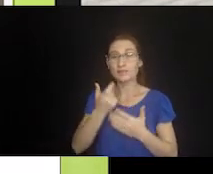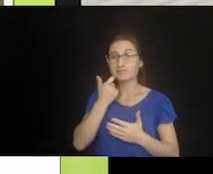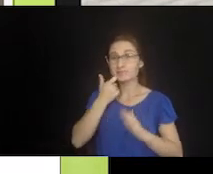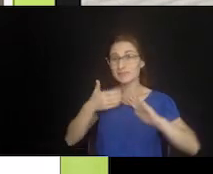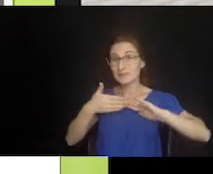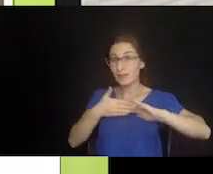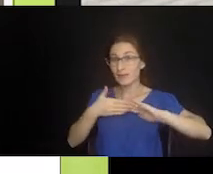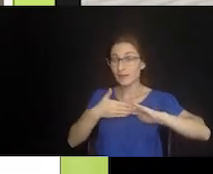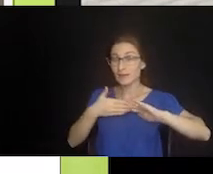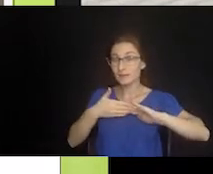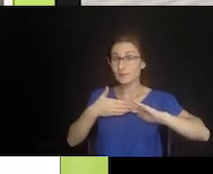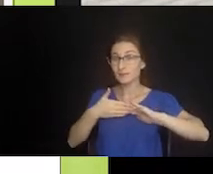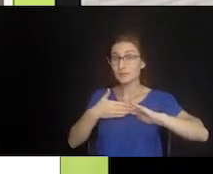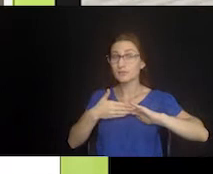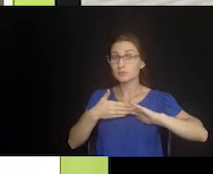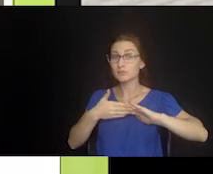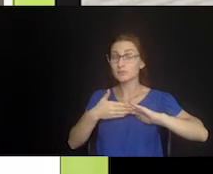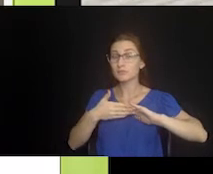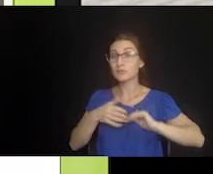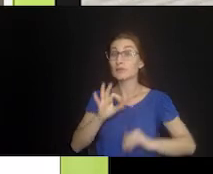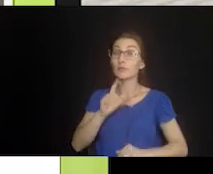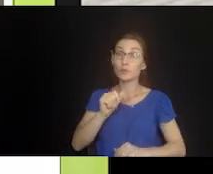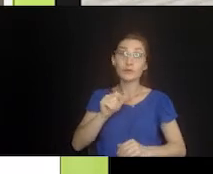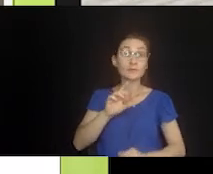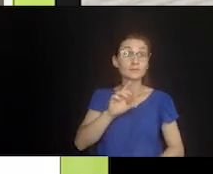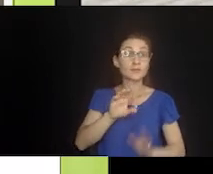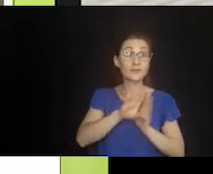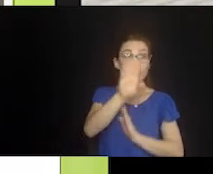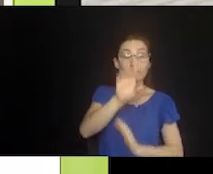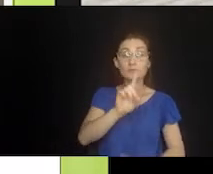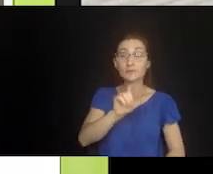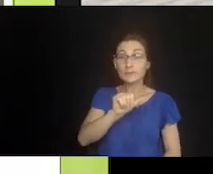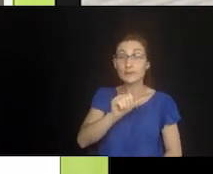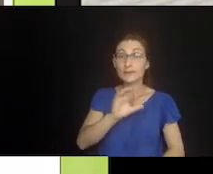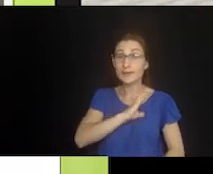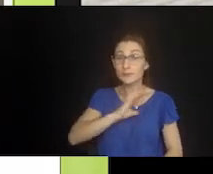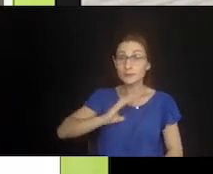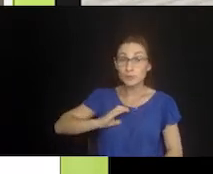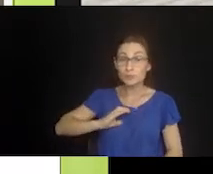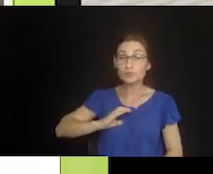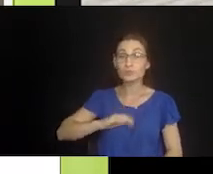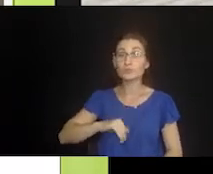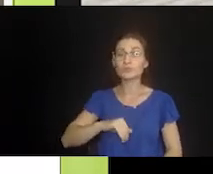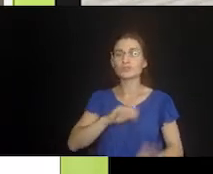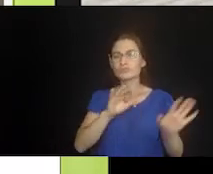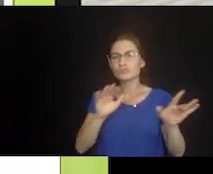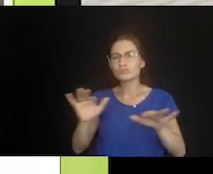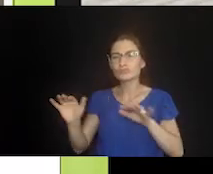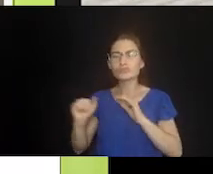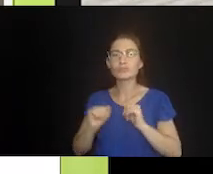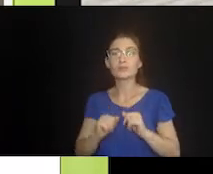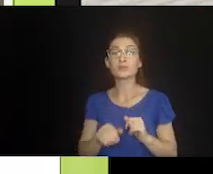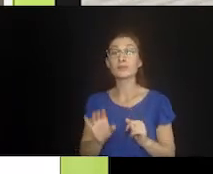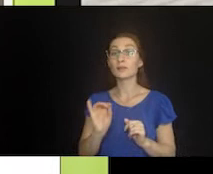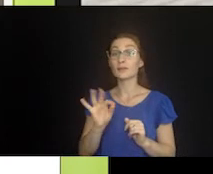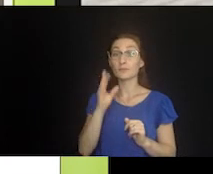all those organizations we had on that previous slide, Florida Developmental Disability